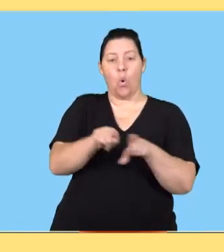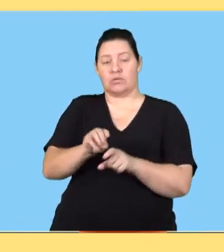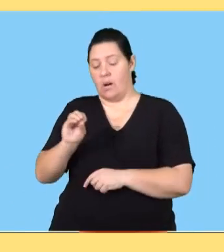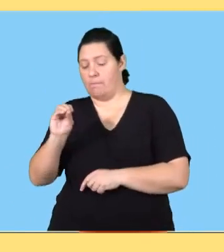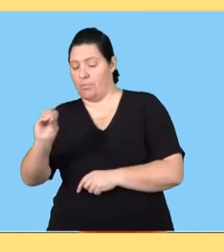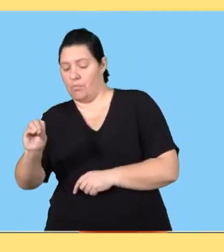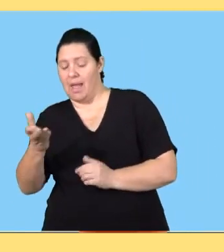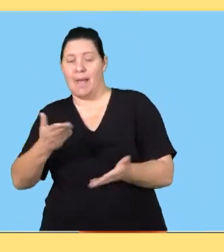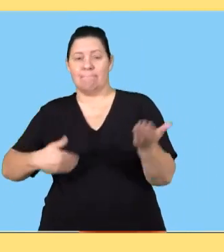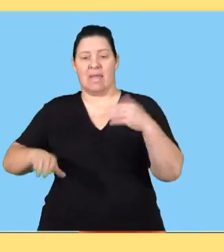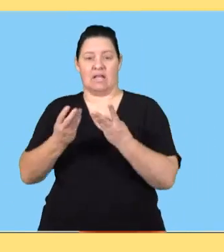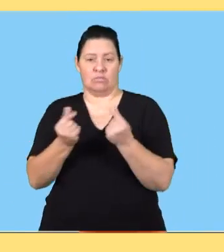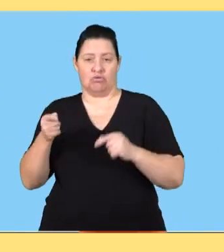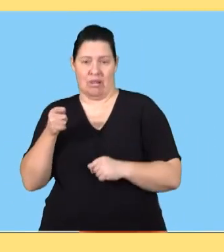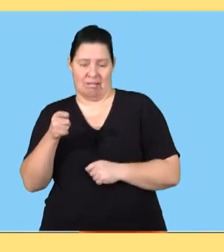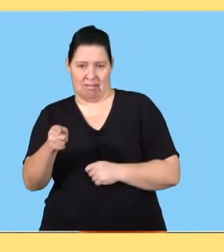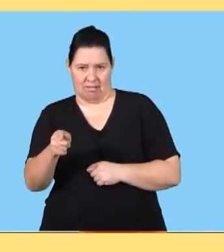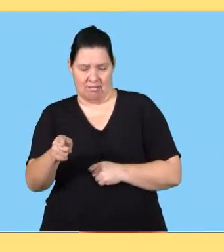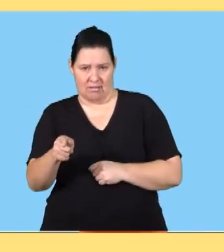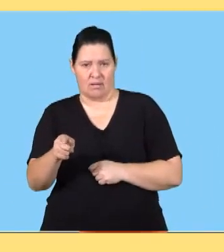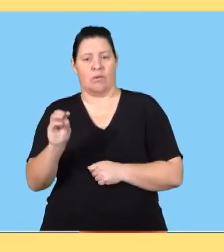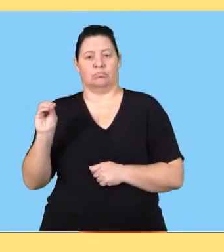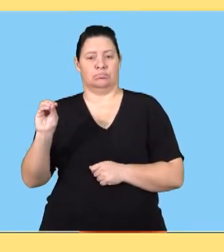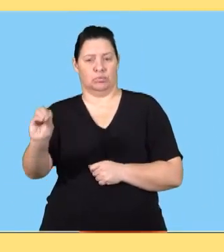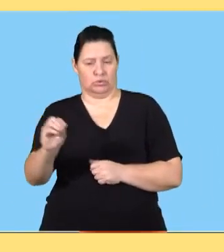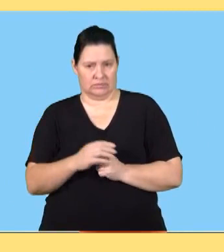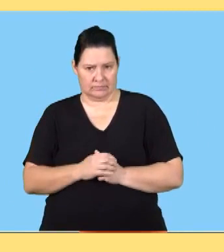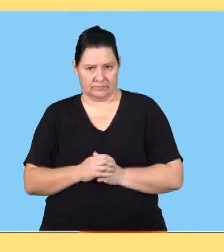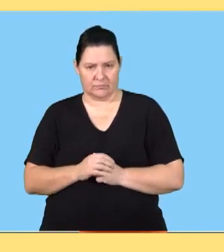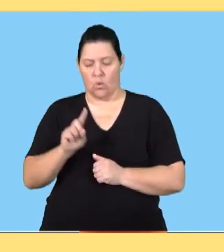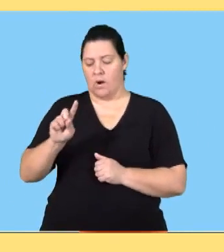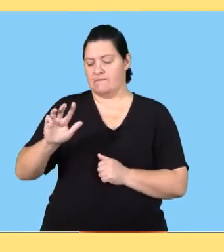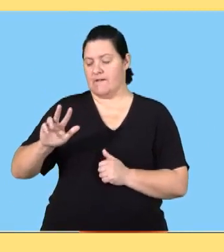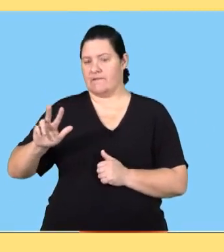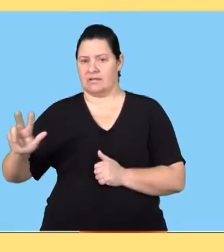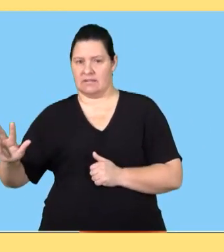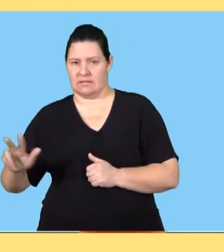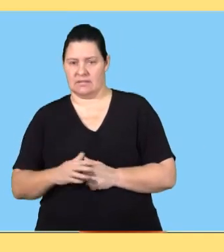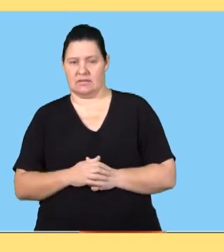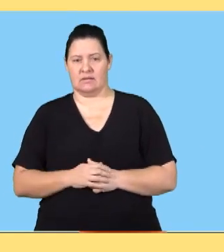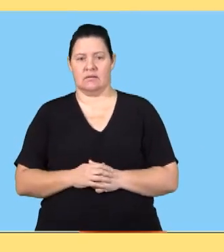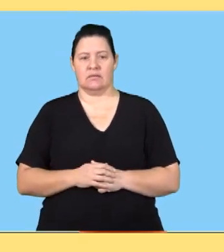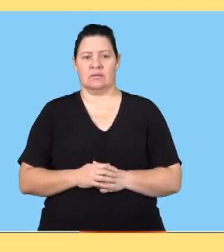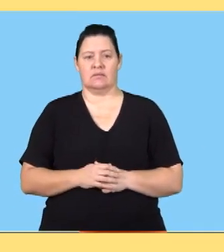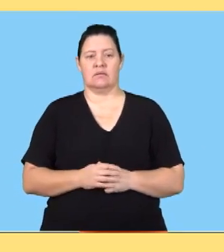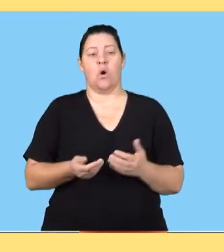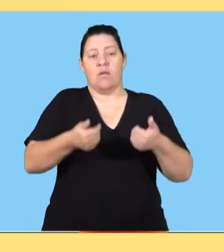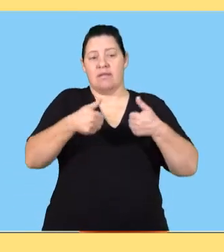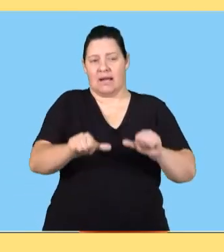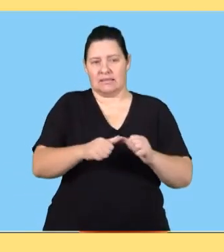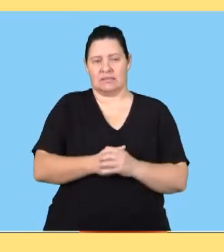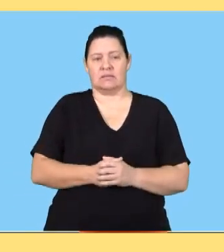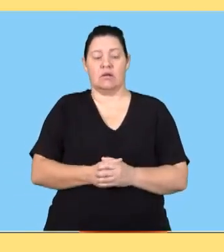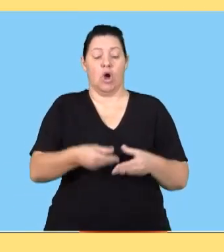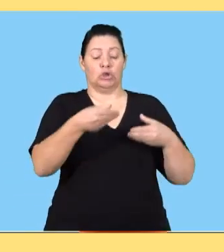must also be recorded under packing materials. There you see 158. Let's quickly go and see